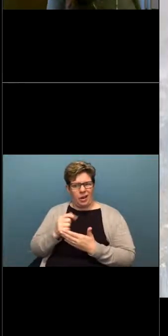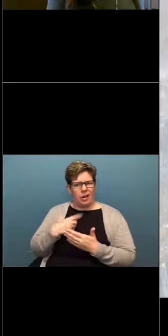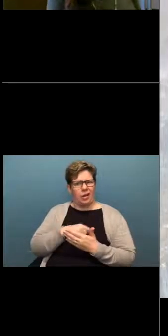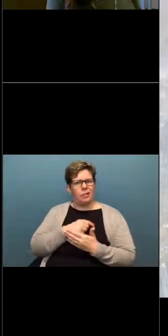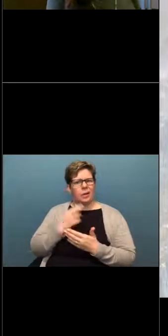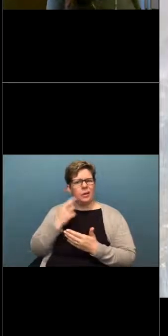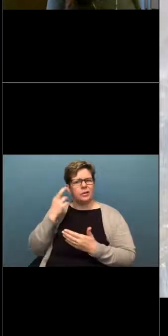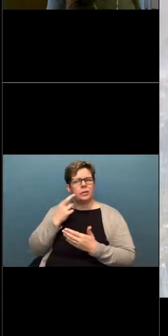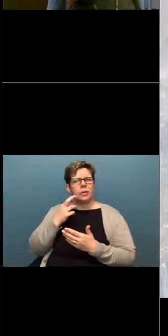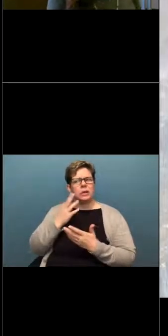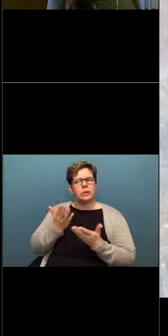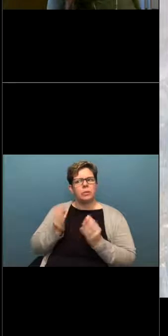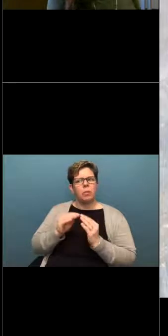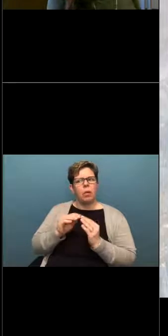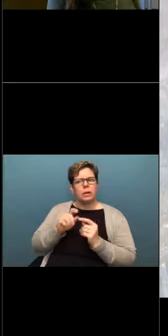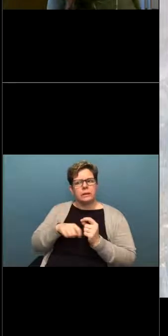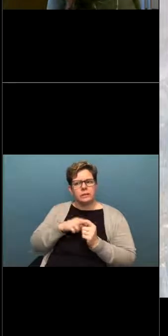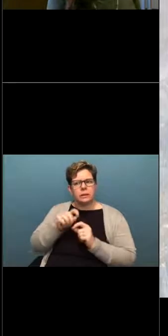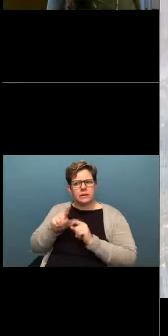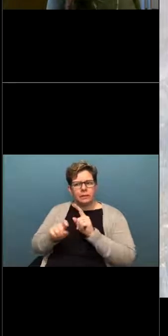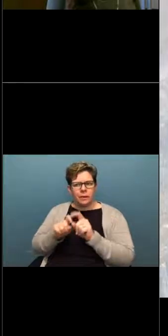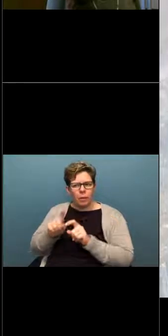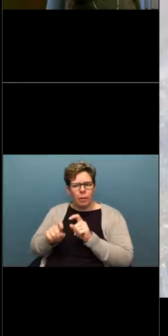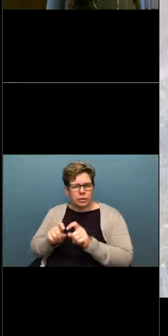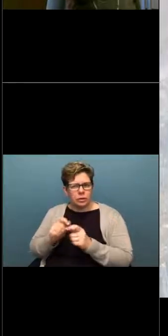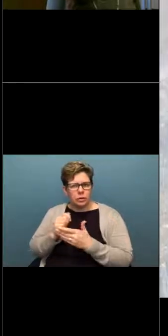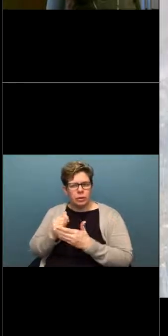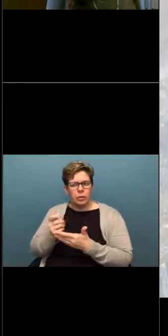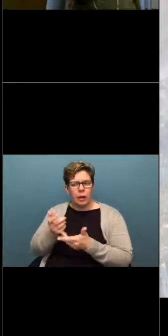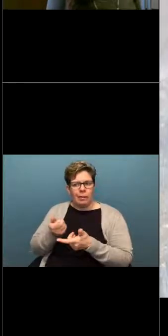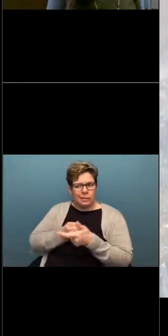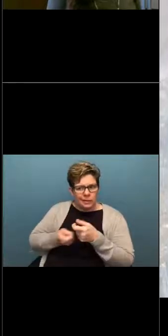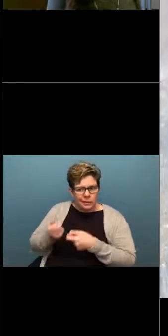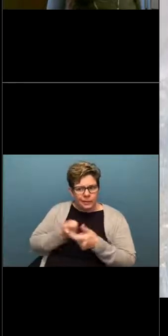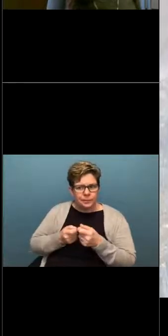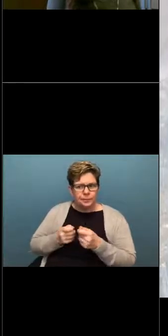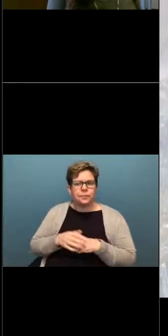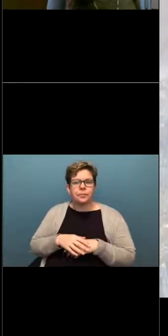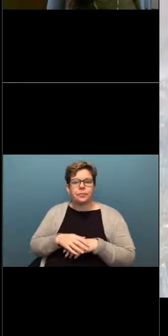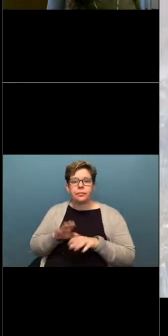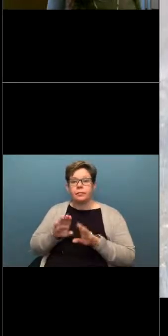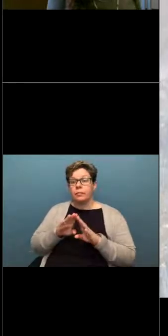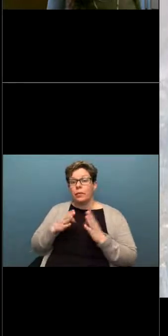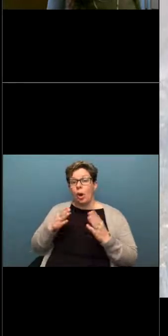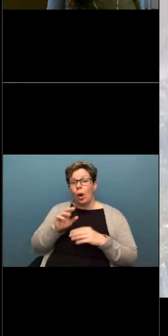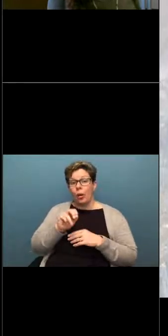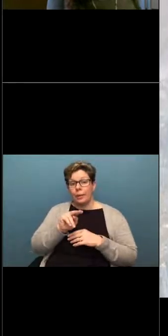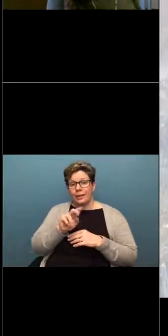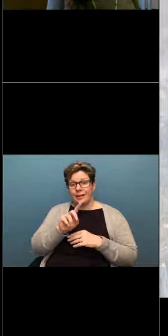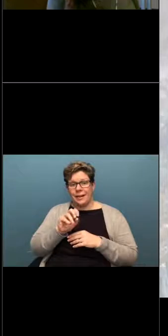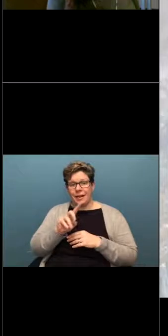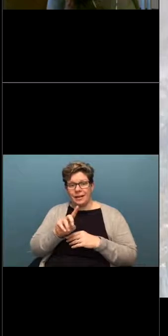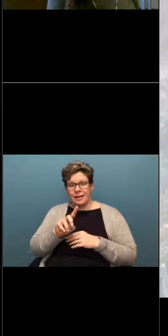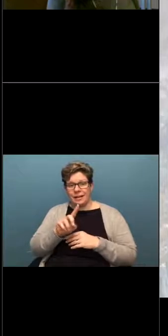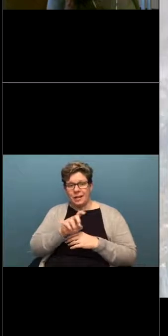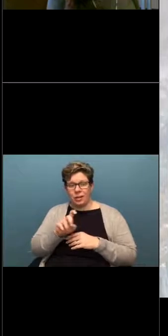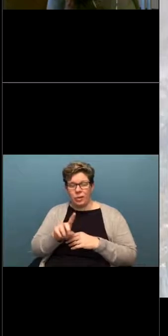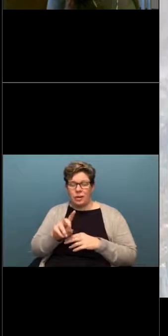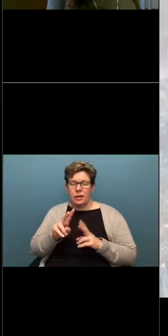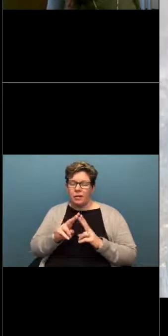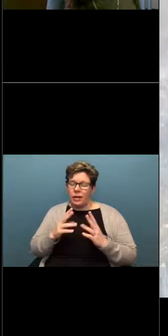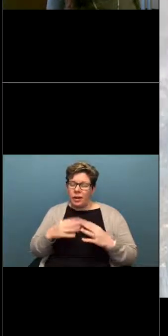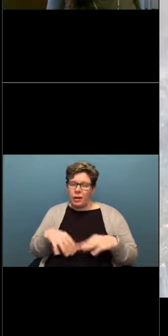ask important questions or follow up with things. Open-ended questions, that's another really important thing. We tend to ask a lot of questions